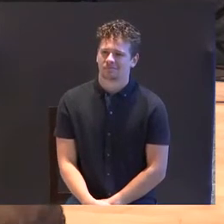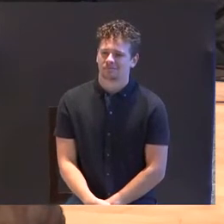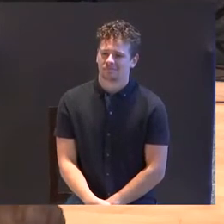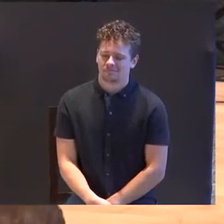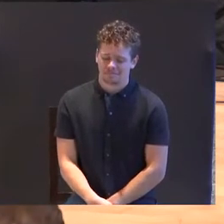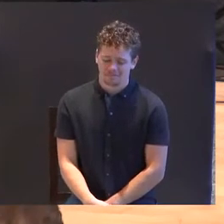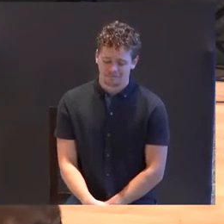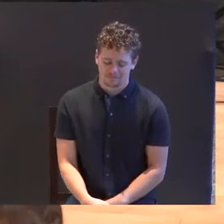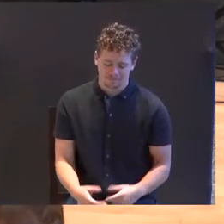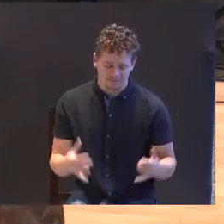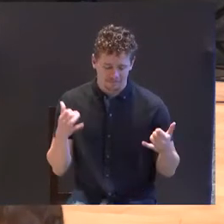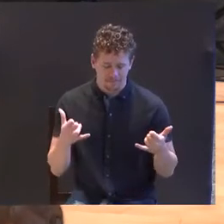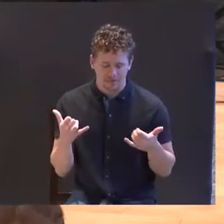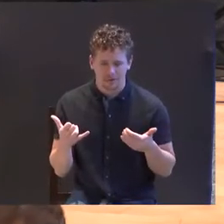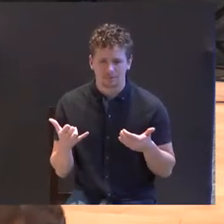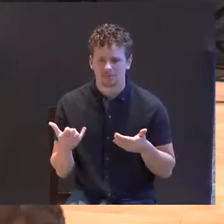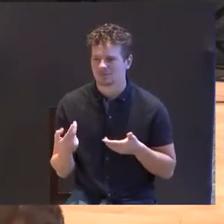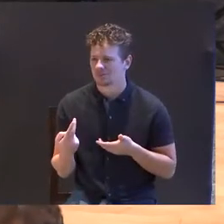Join me now.